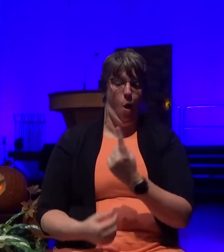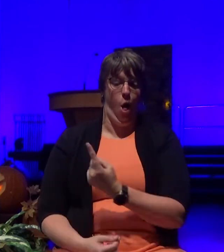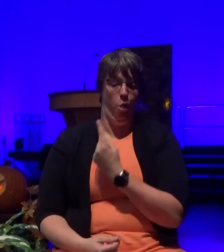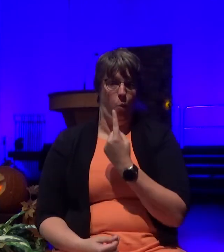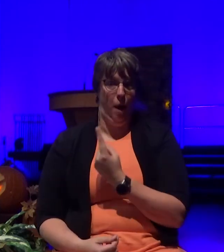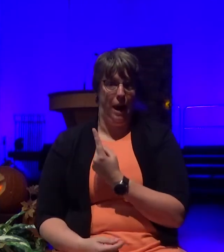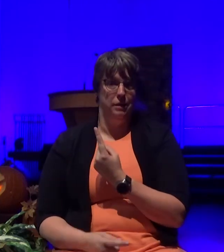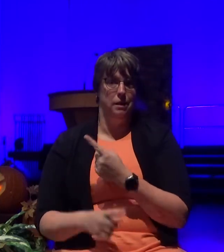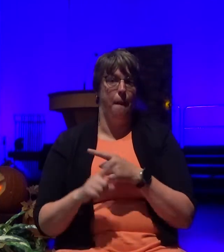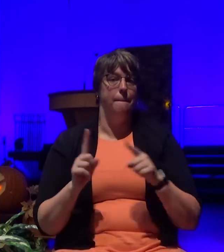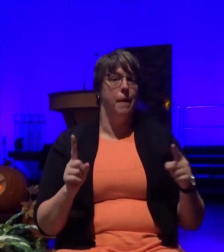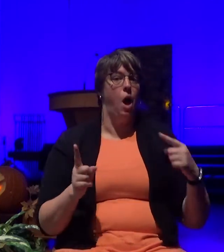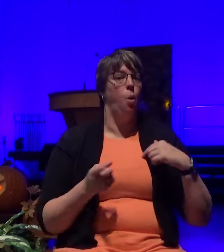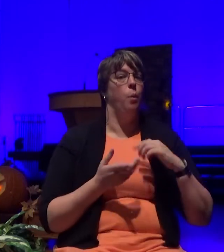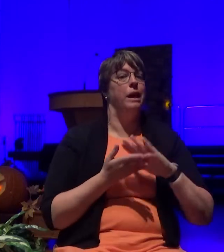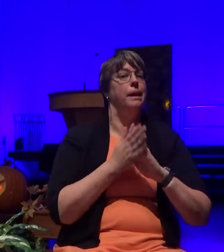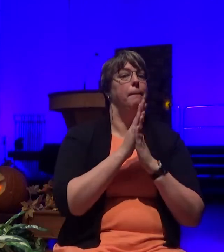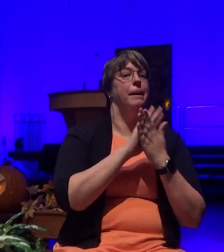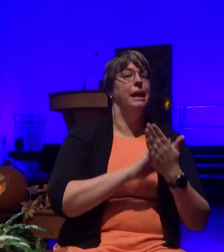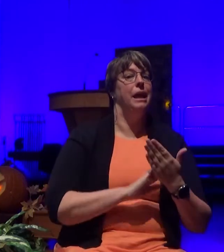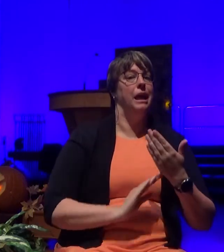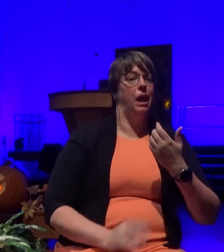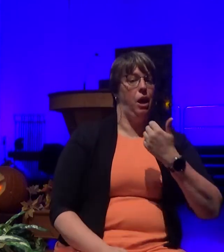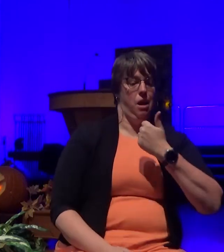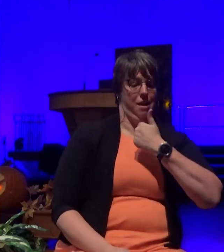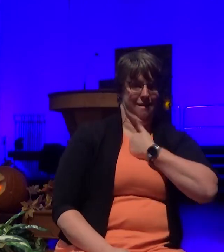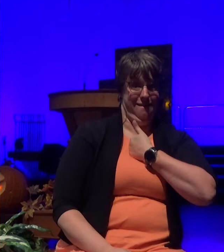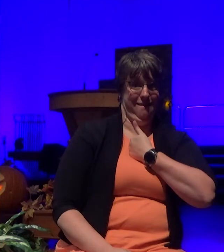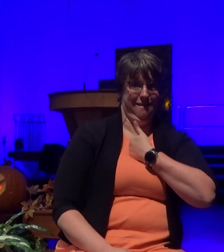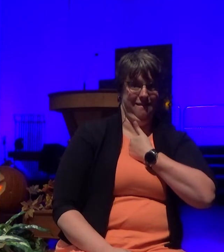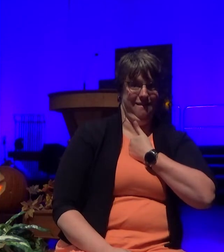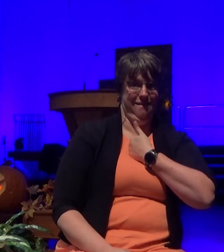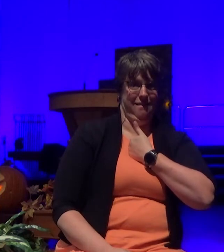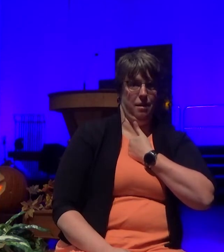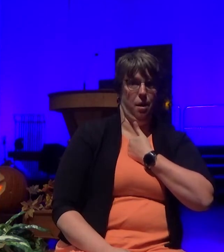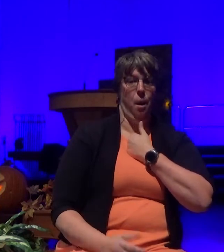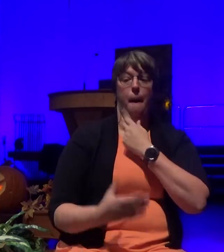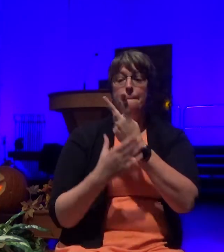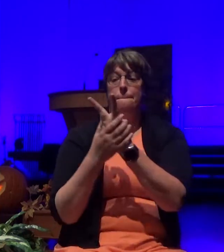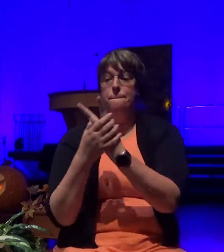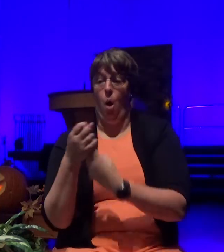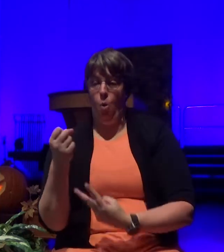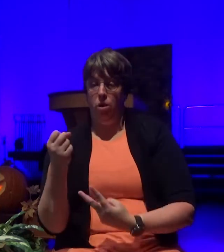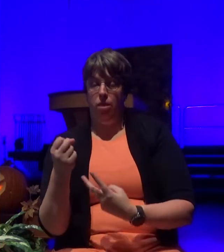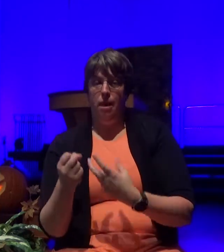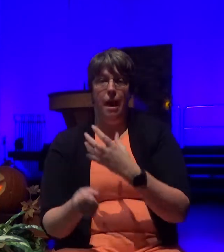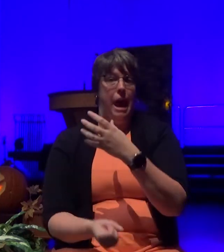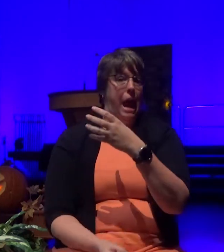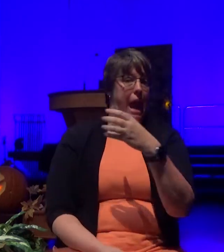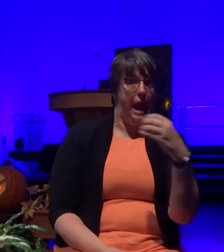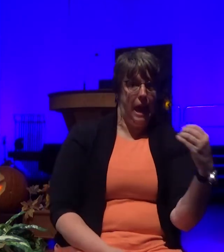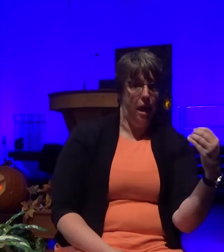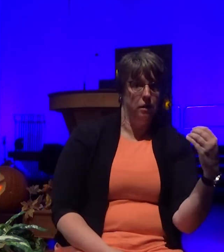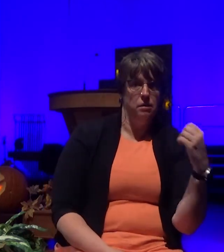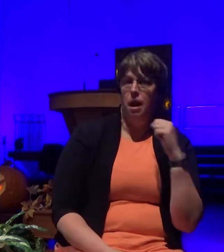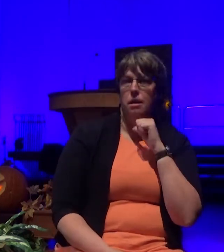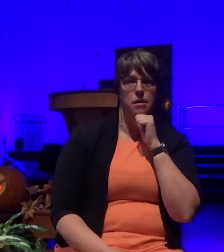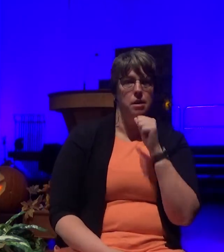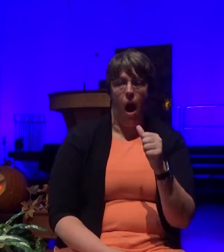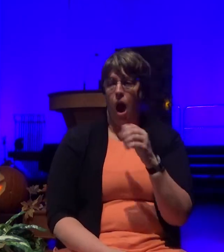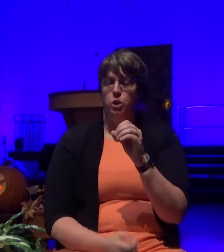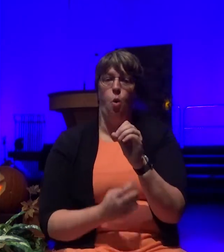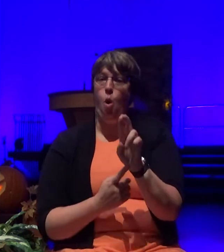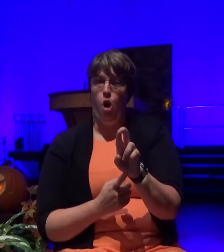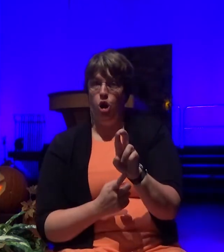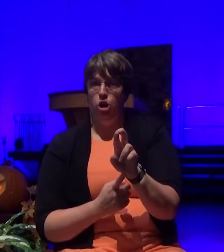to be. Both and. Not either or. Both